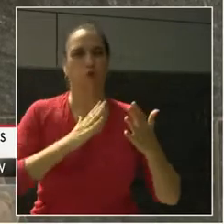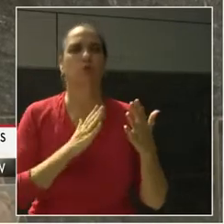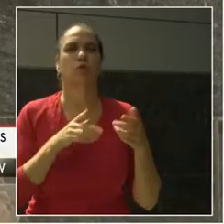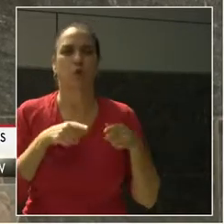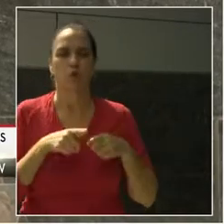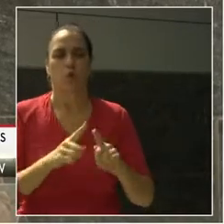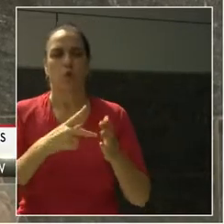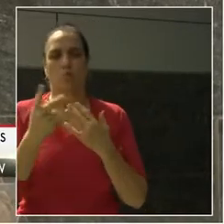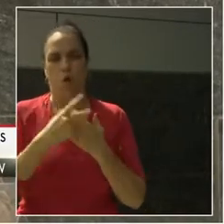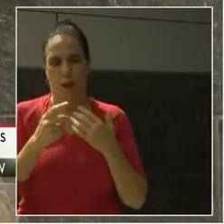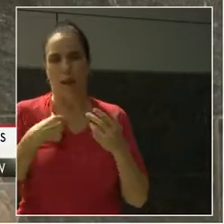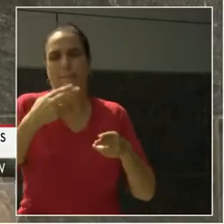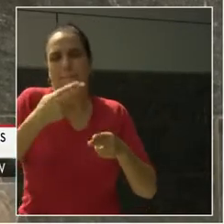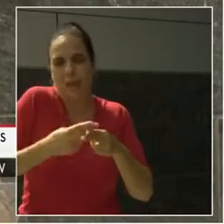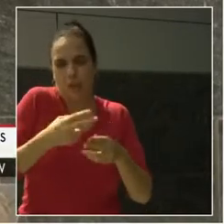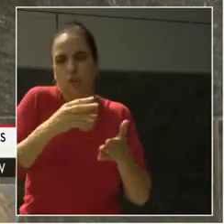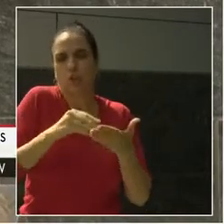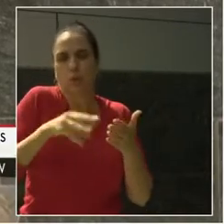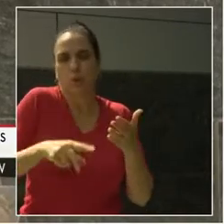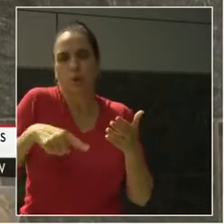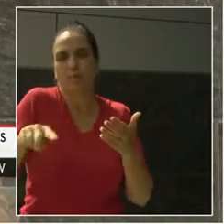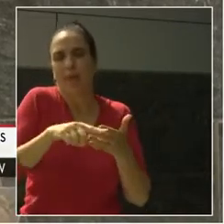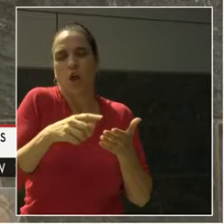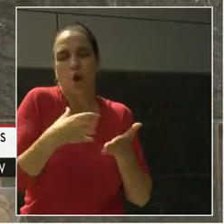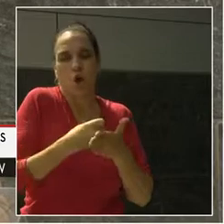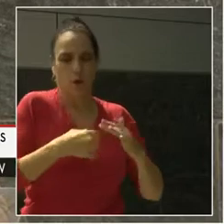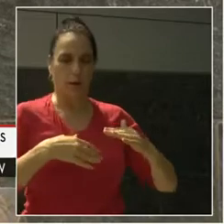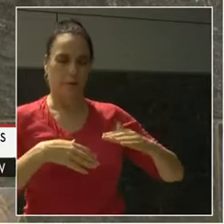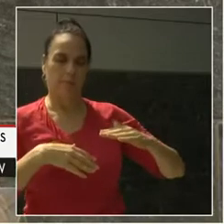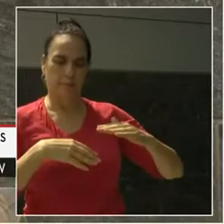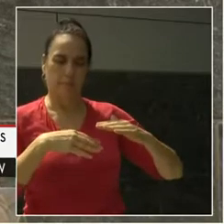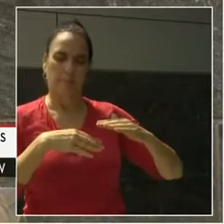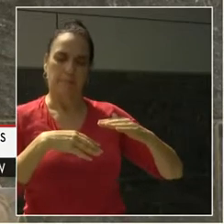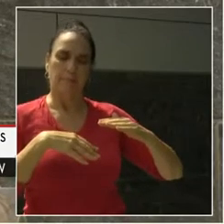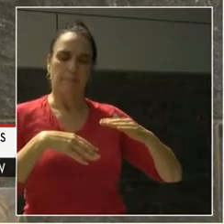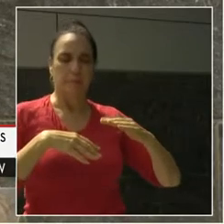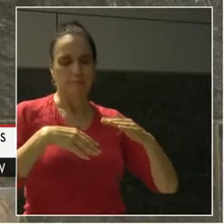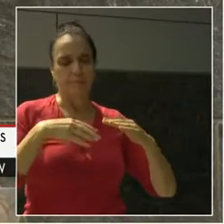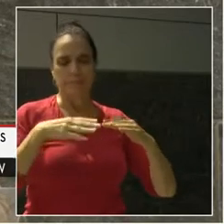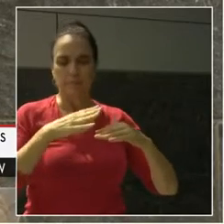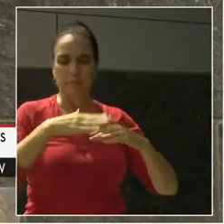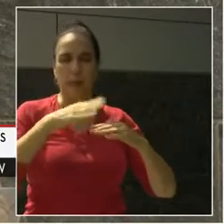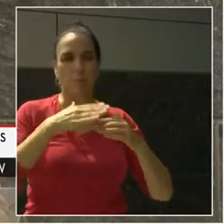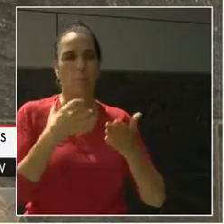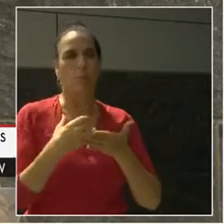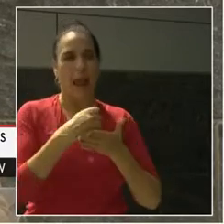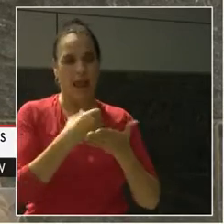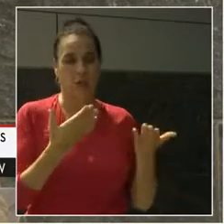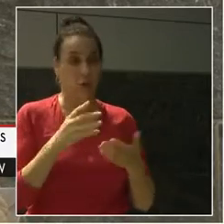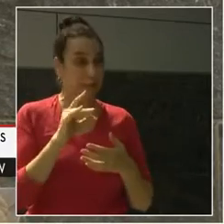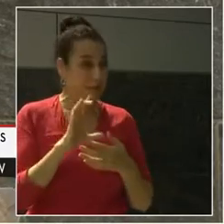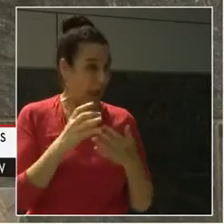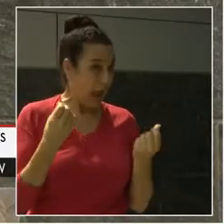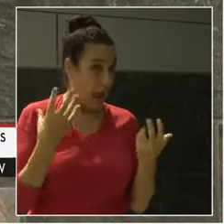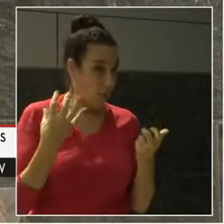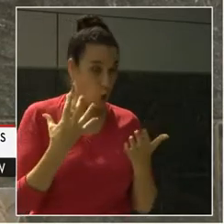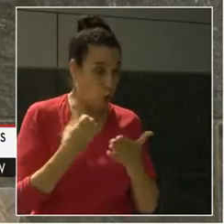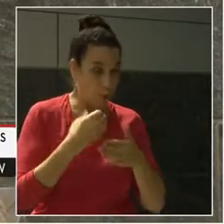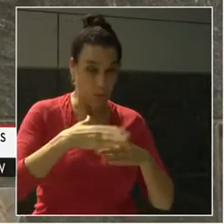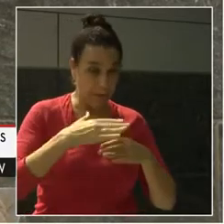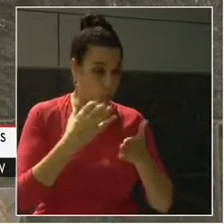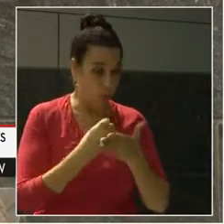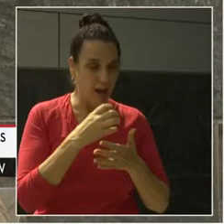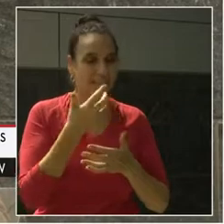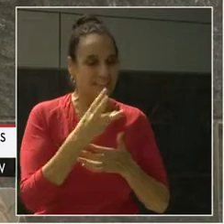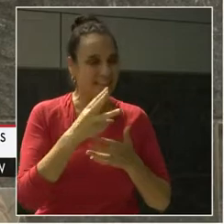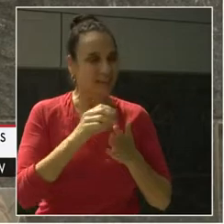I mentioned, students earn the minimum wage, which here in the district, we're proud to say, is $16.10